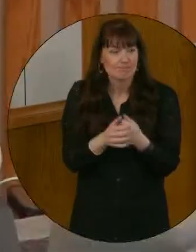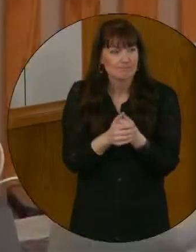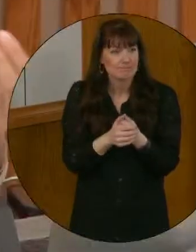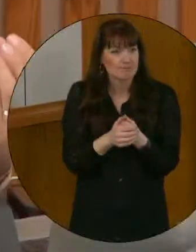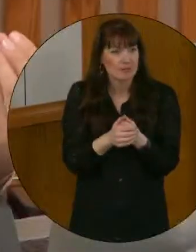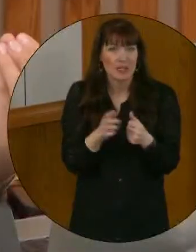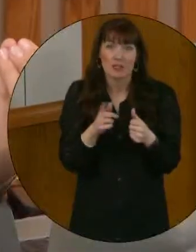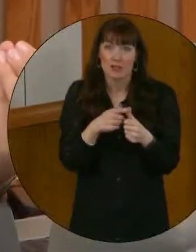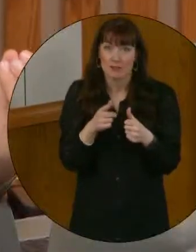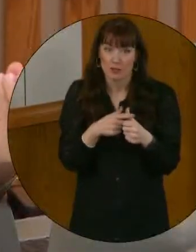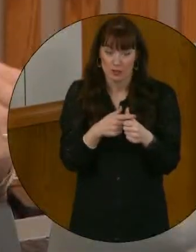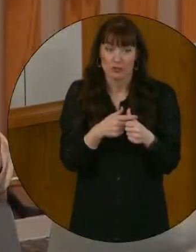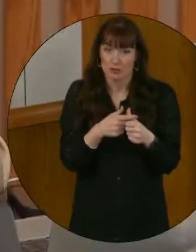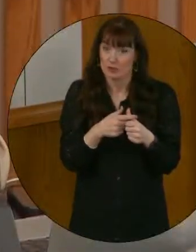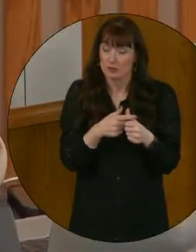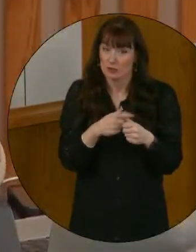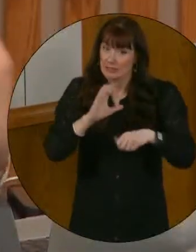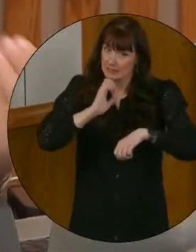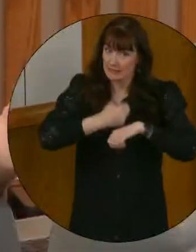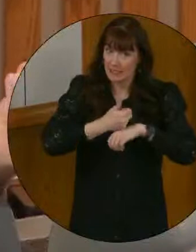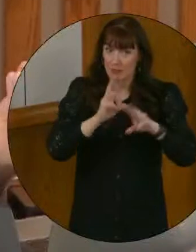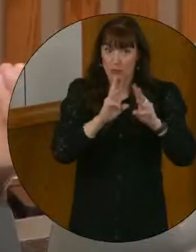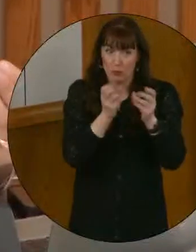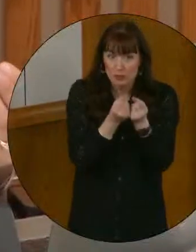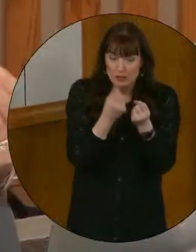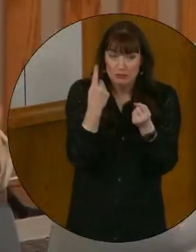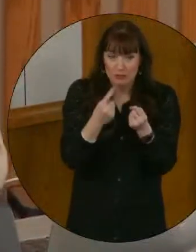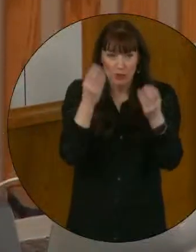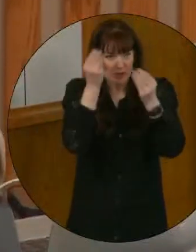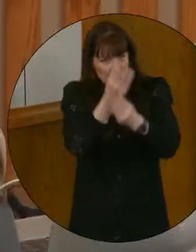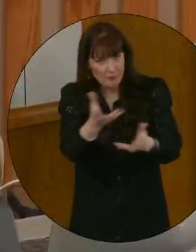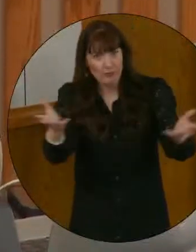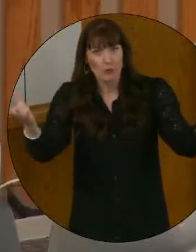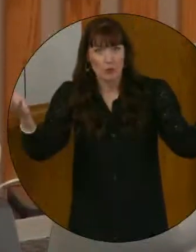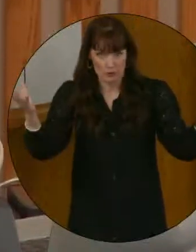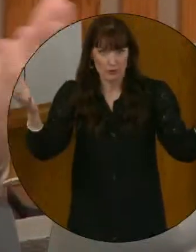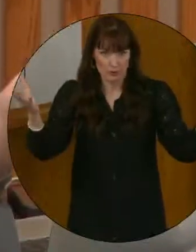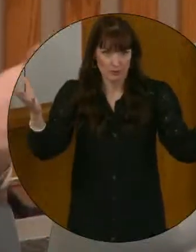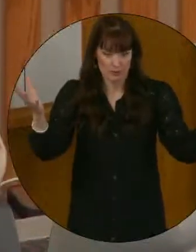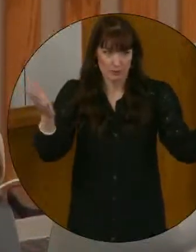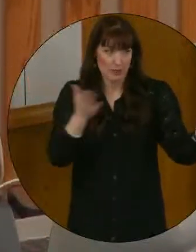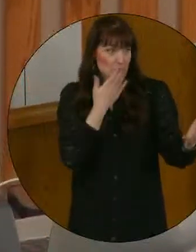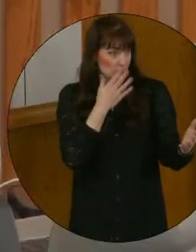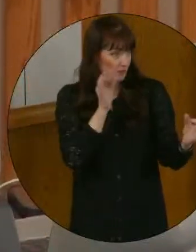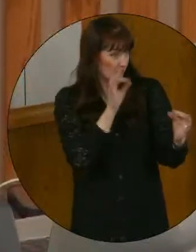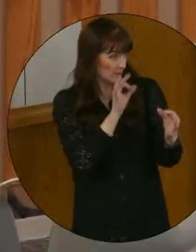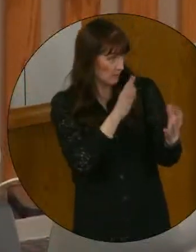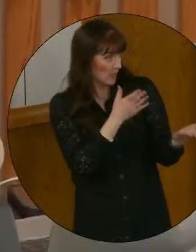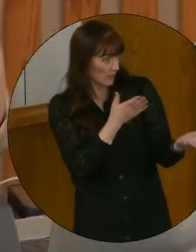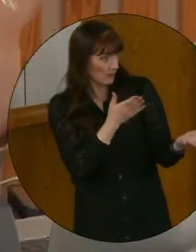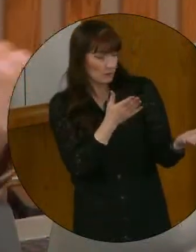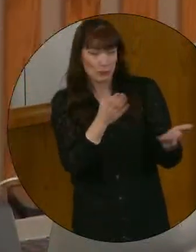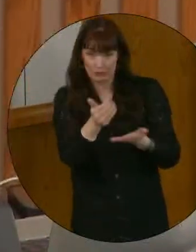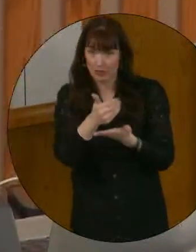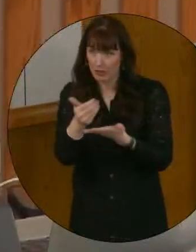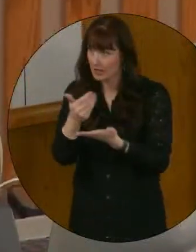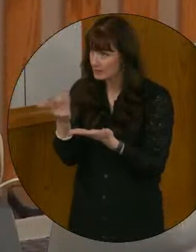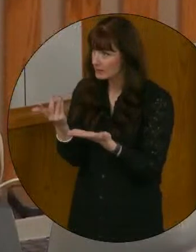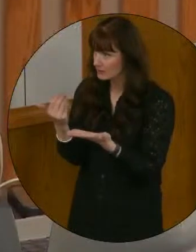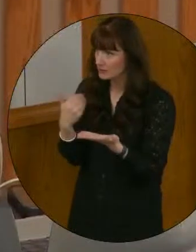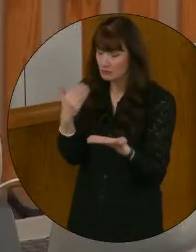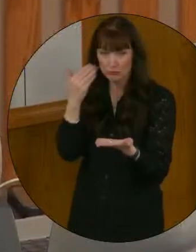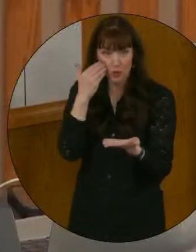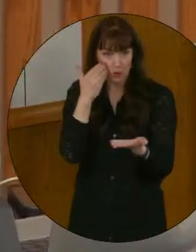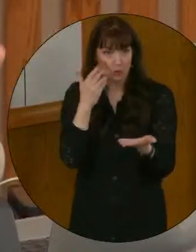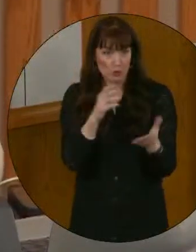this first series of workshops was meant to inform the community, and that's great feedback that we all received and collected from